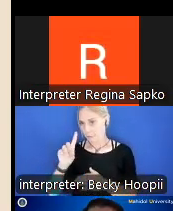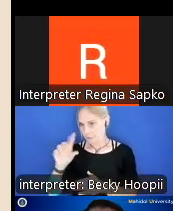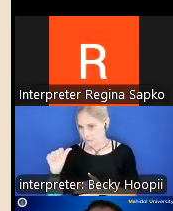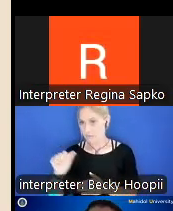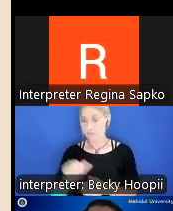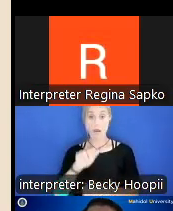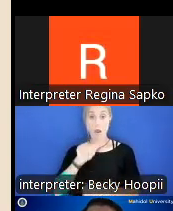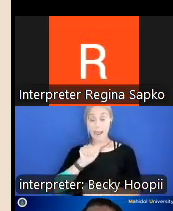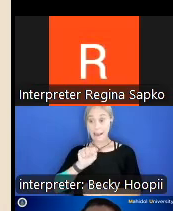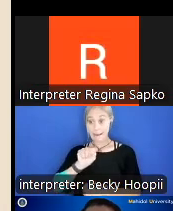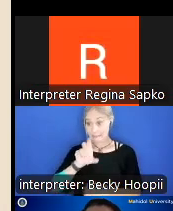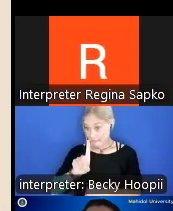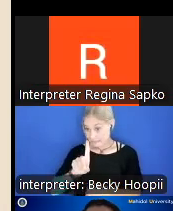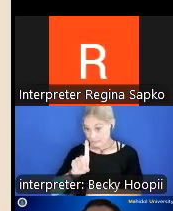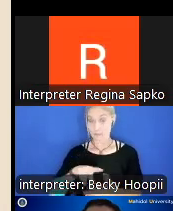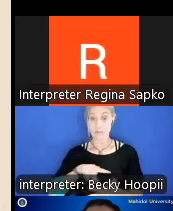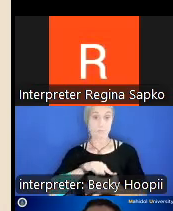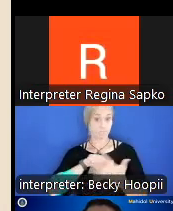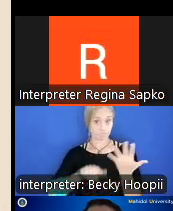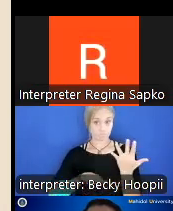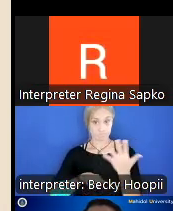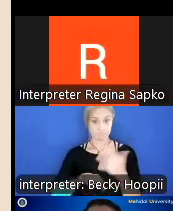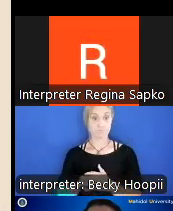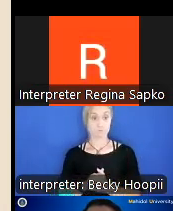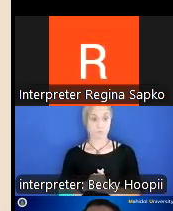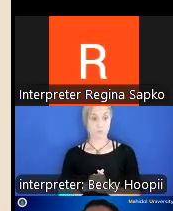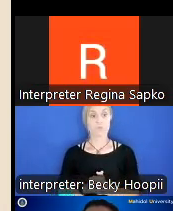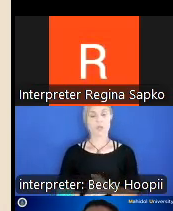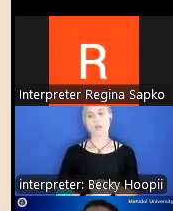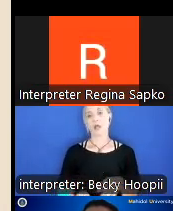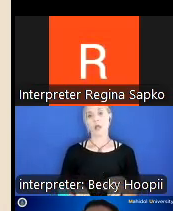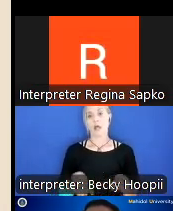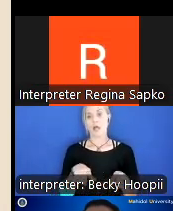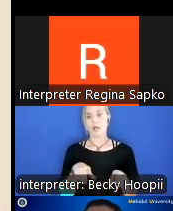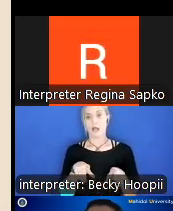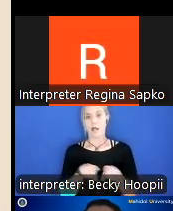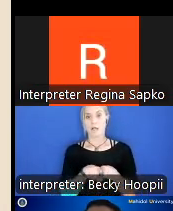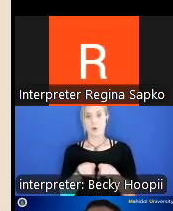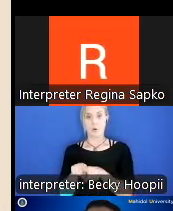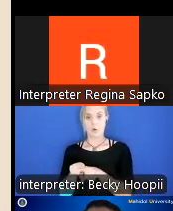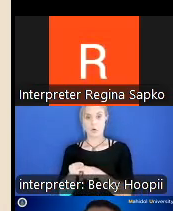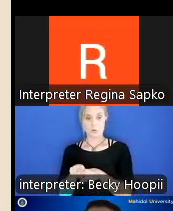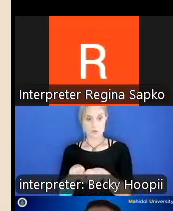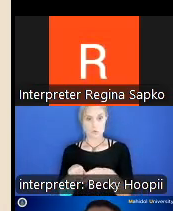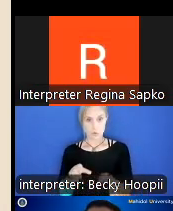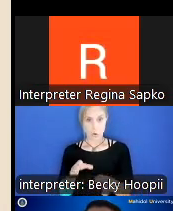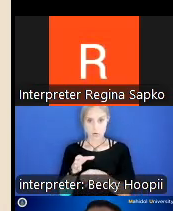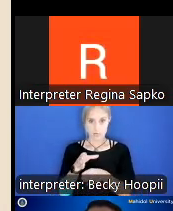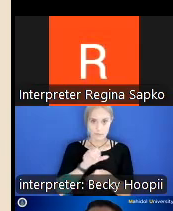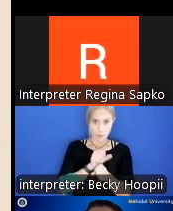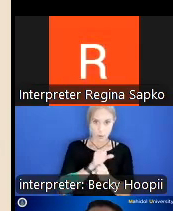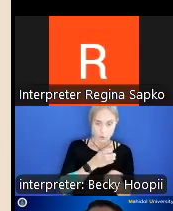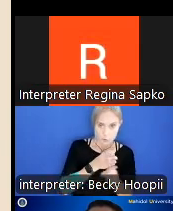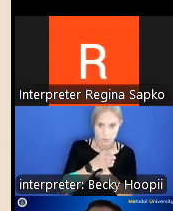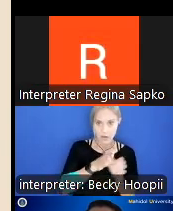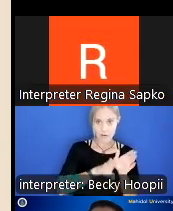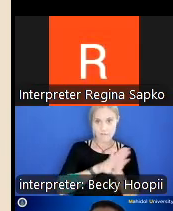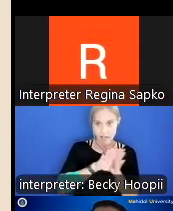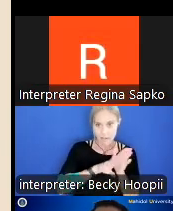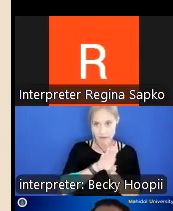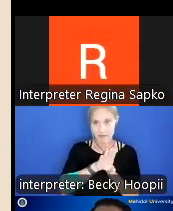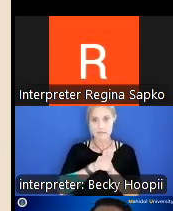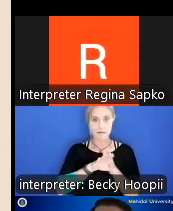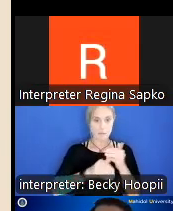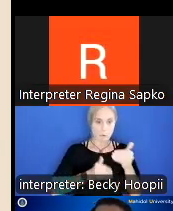autism. And that's also lack of the career development or progression, and also like soft